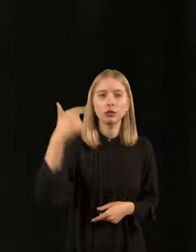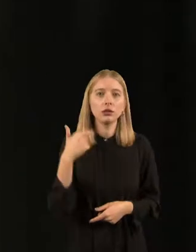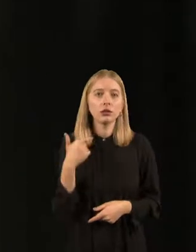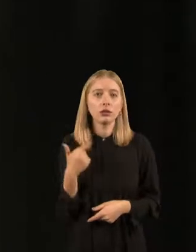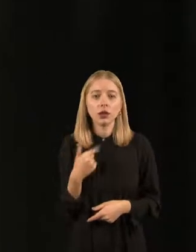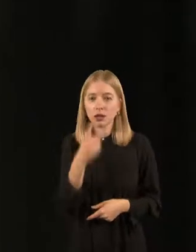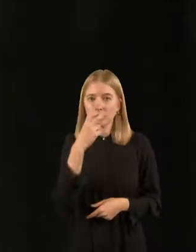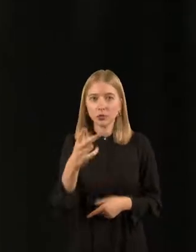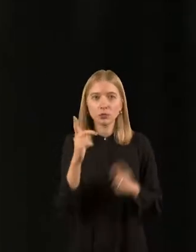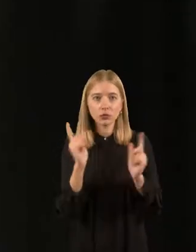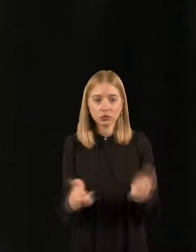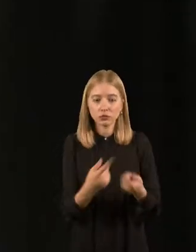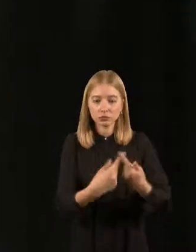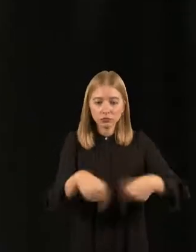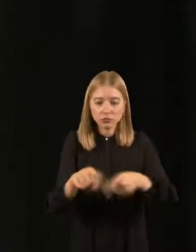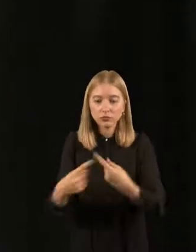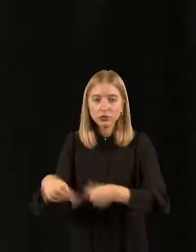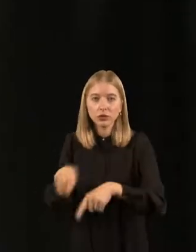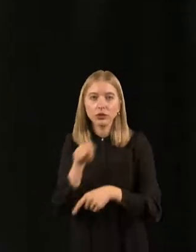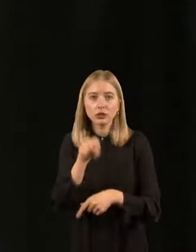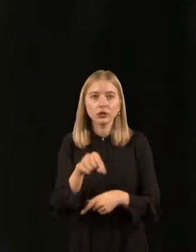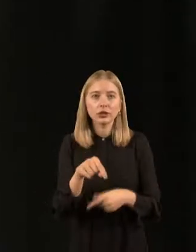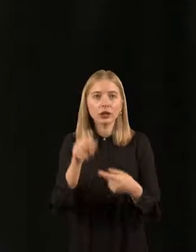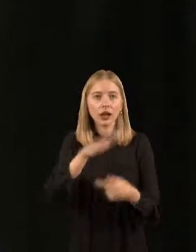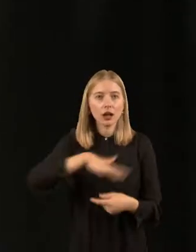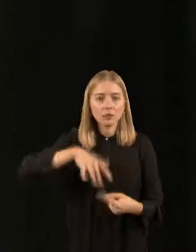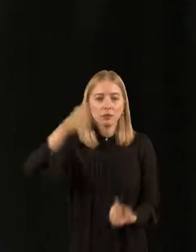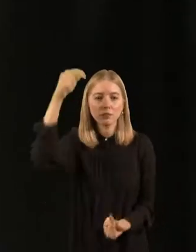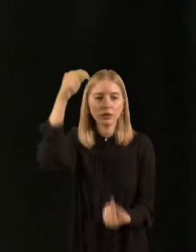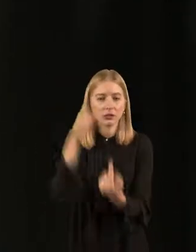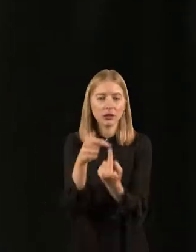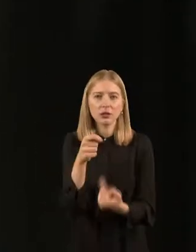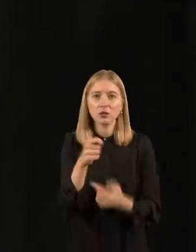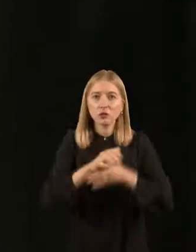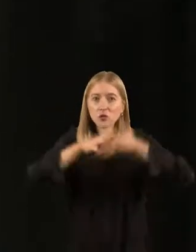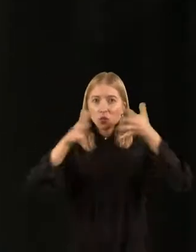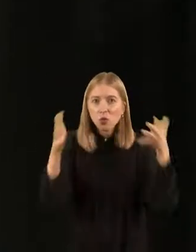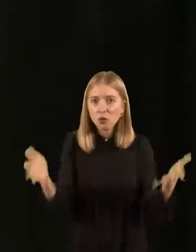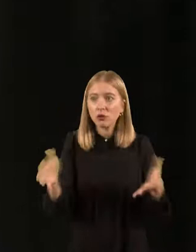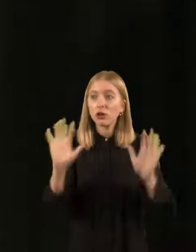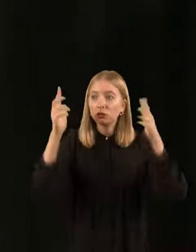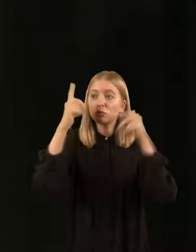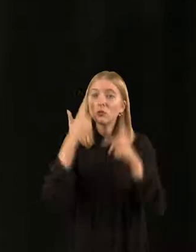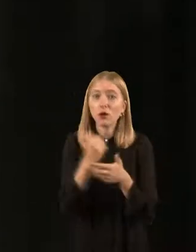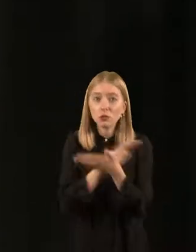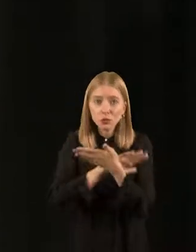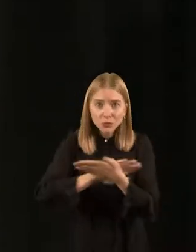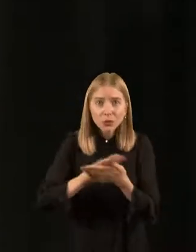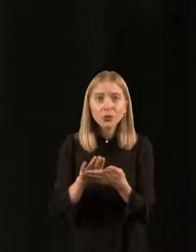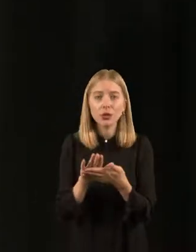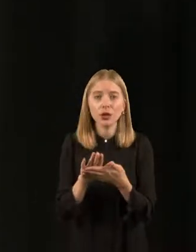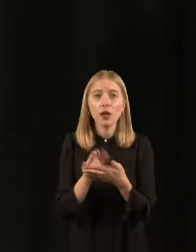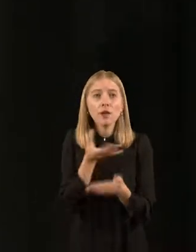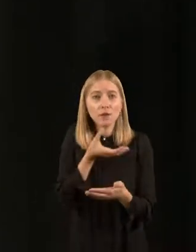try to find a solution how to optimize the water